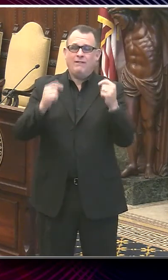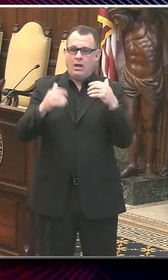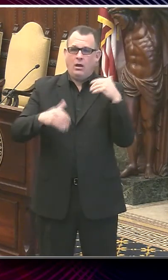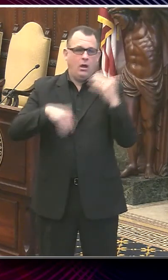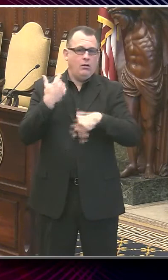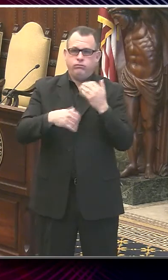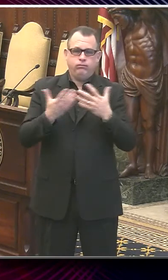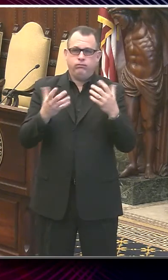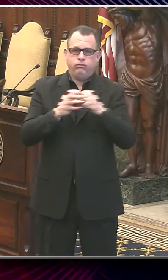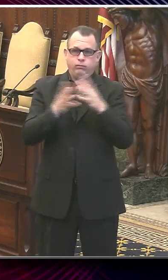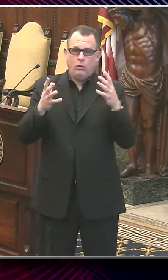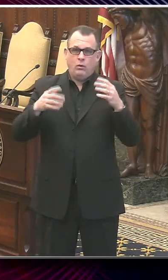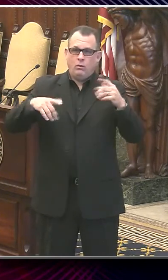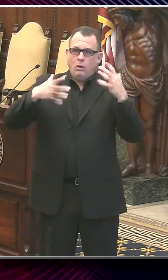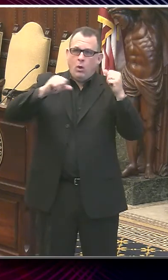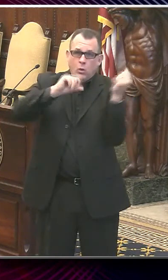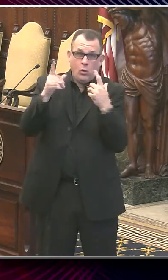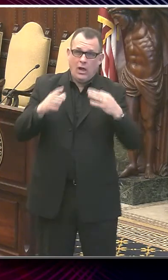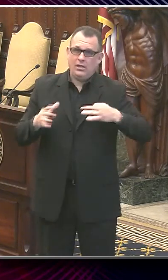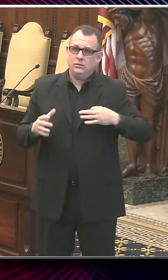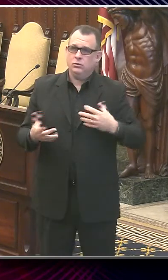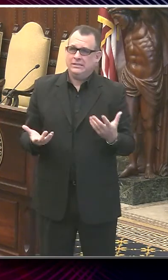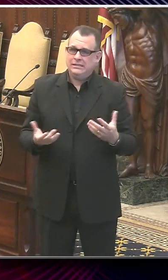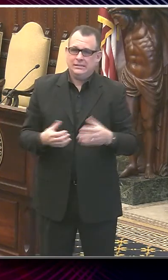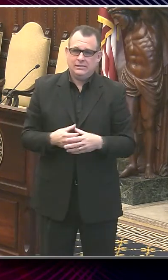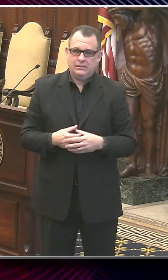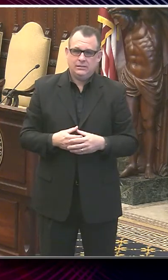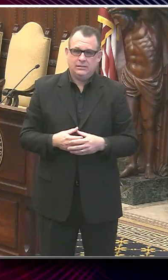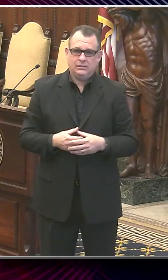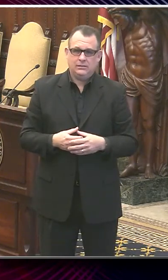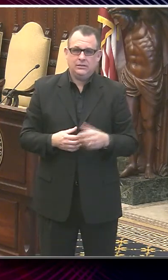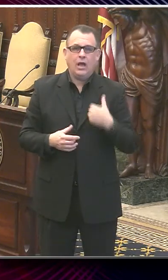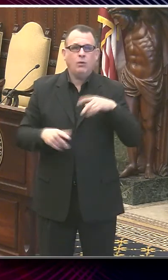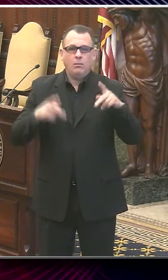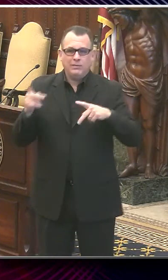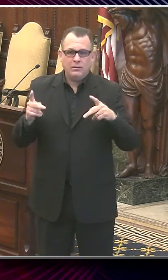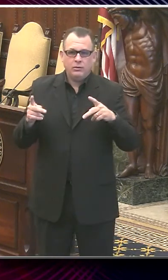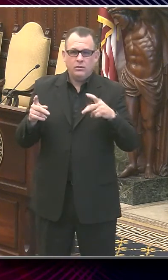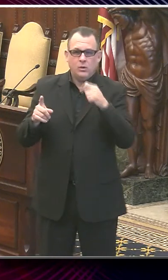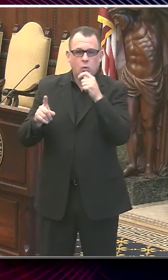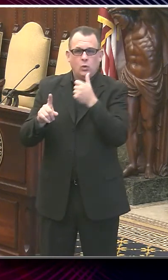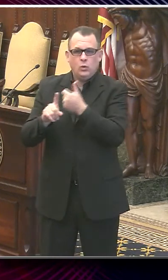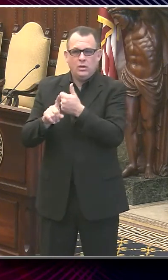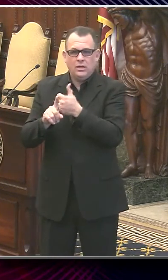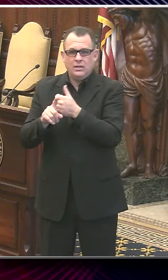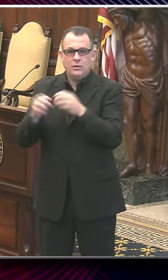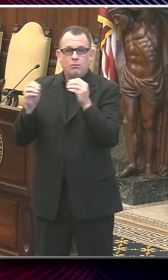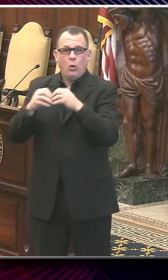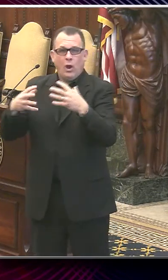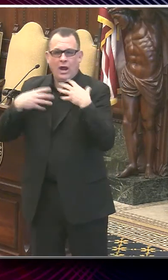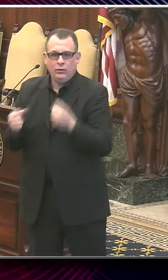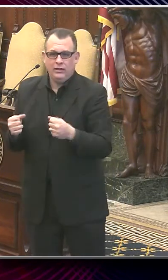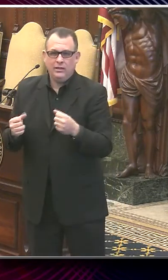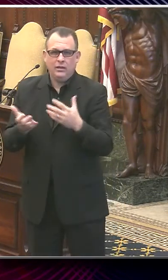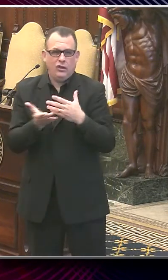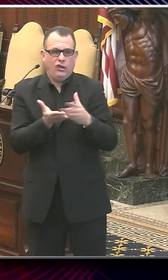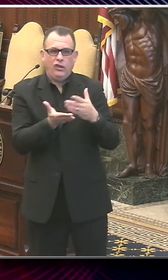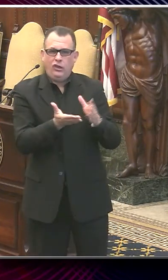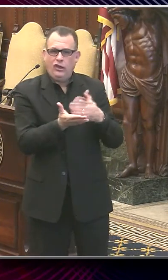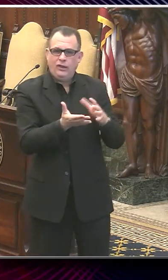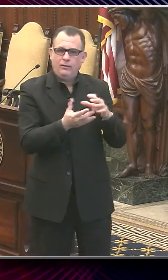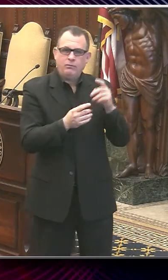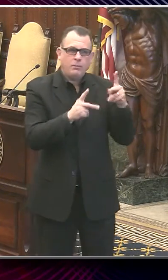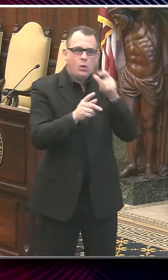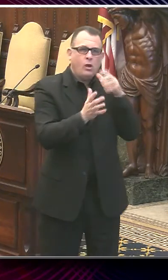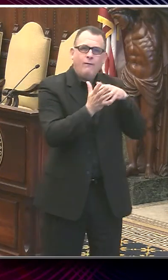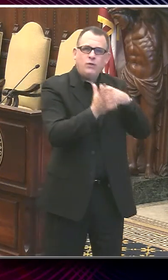adults eligible for fear that they may push out of the way the people who are the most vulnerable, who are people over the age of 65. So when